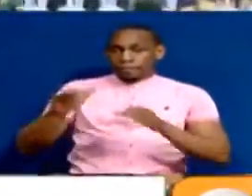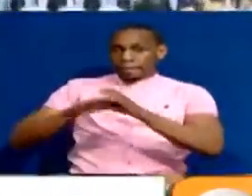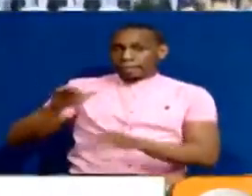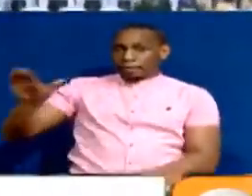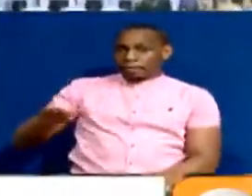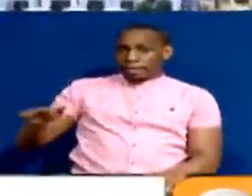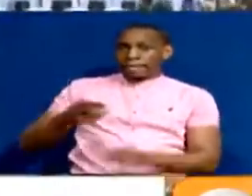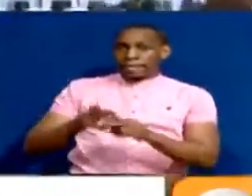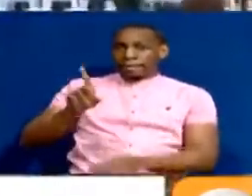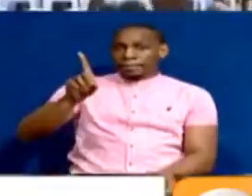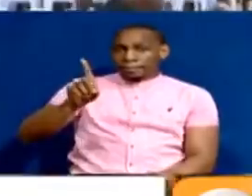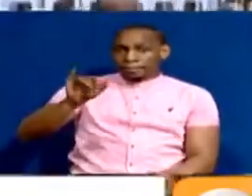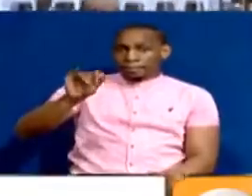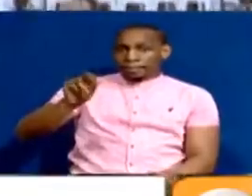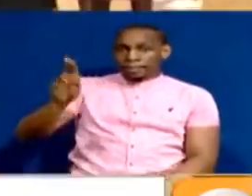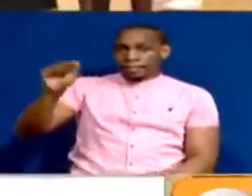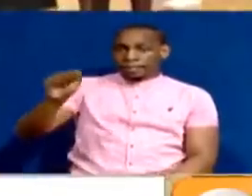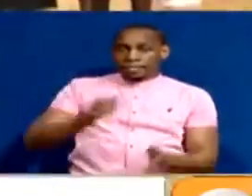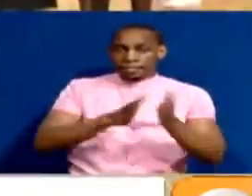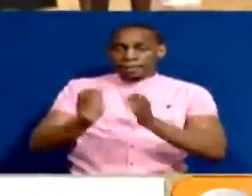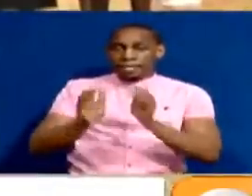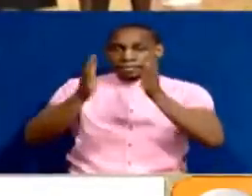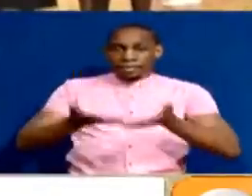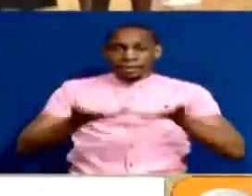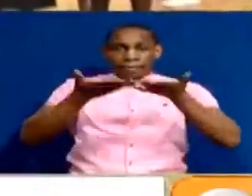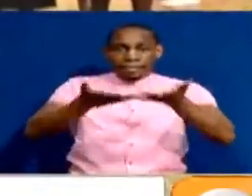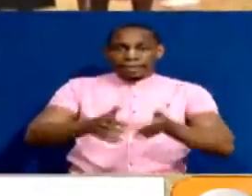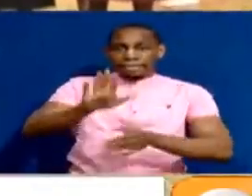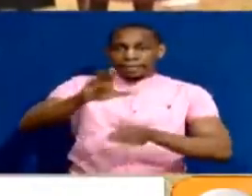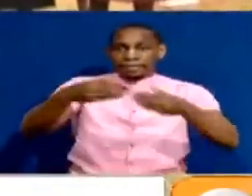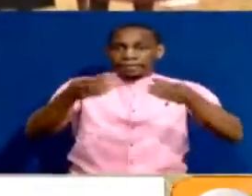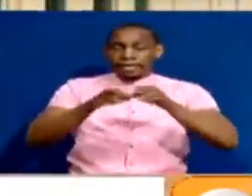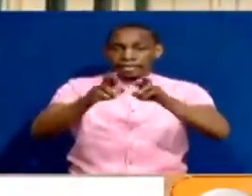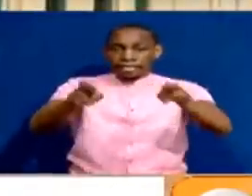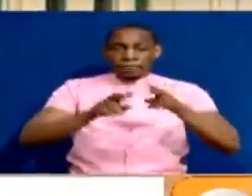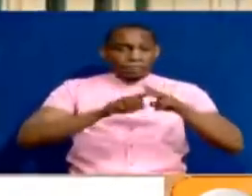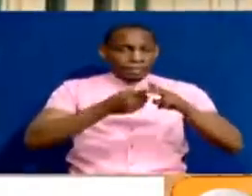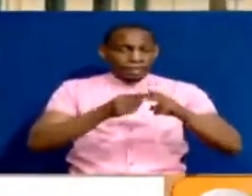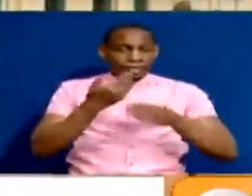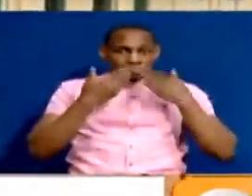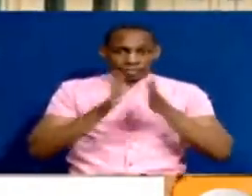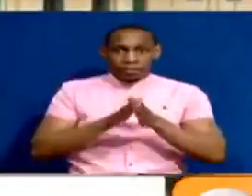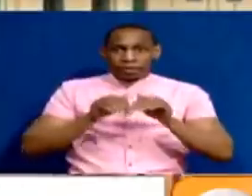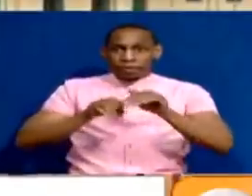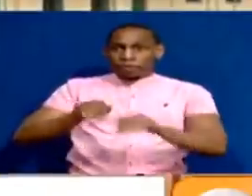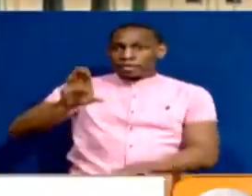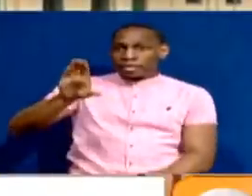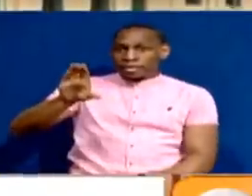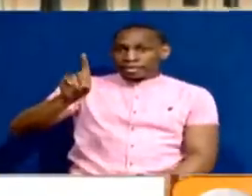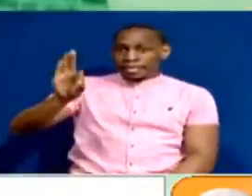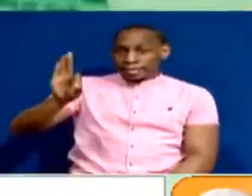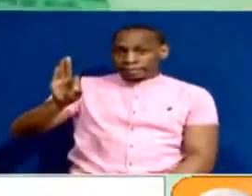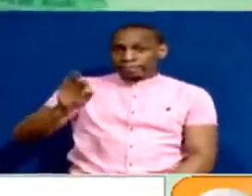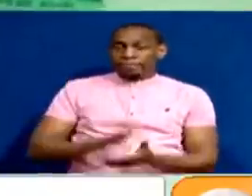Kimilili MP Didmus Barasa had convened the ceremony to hand over the five classes renovated under the Constituency